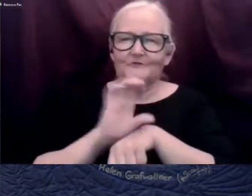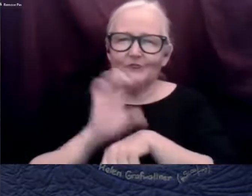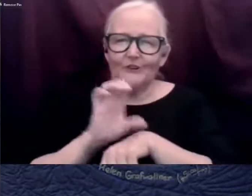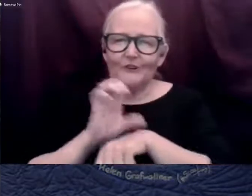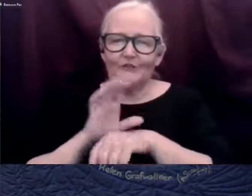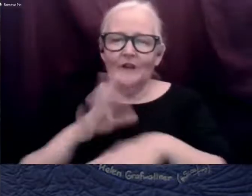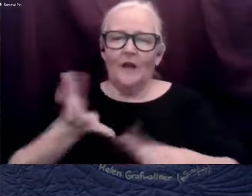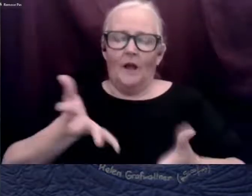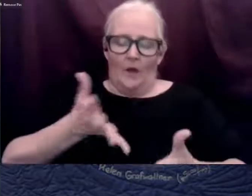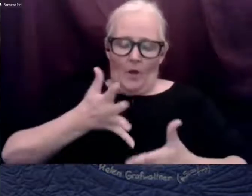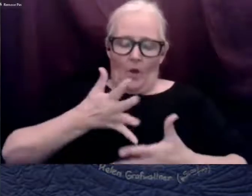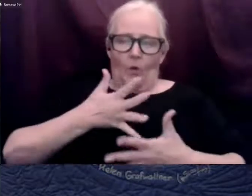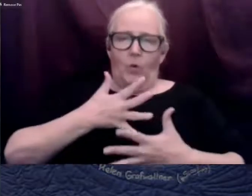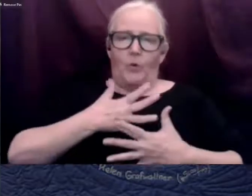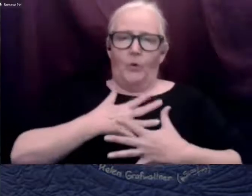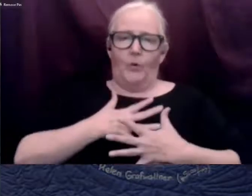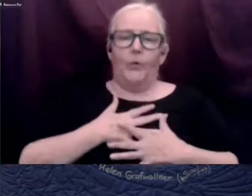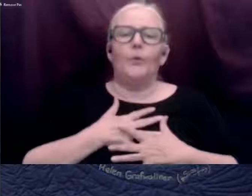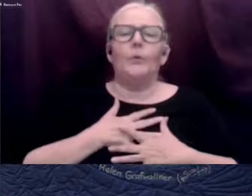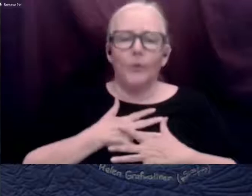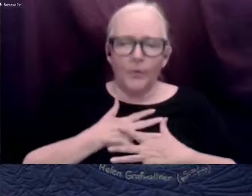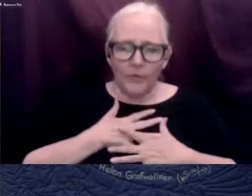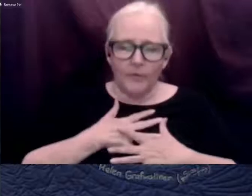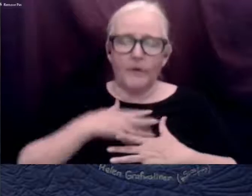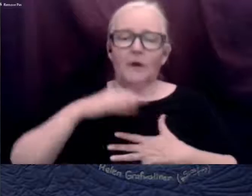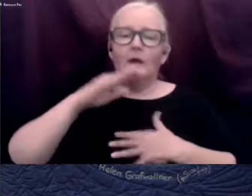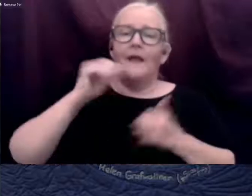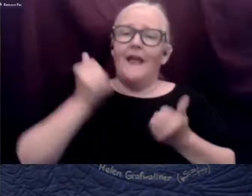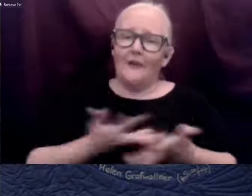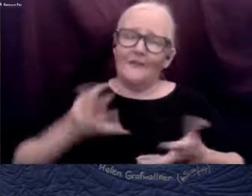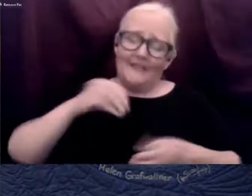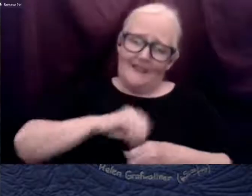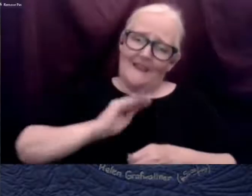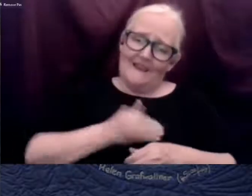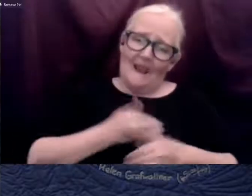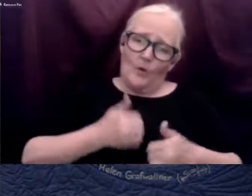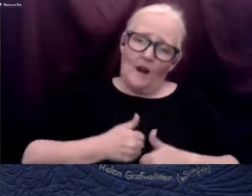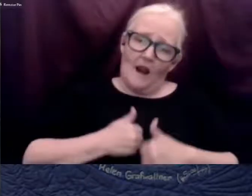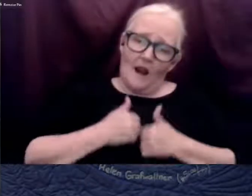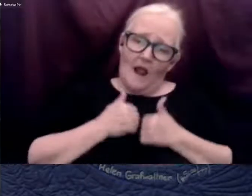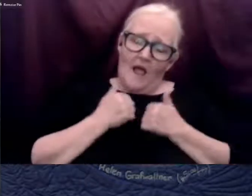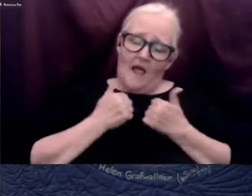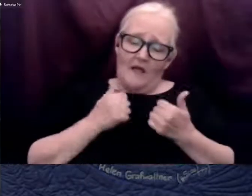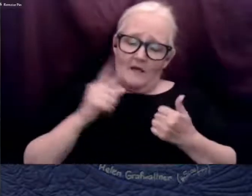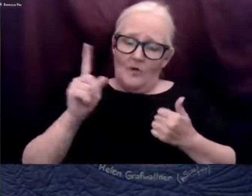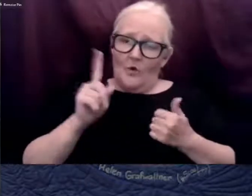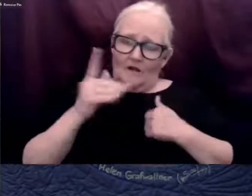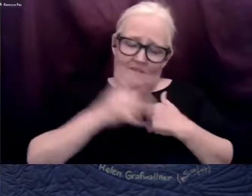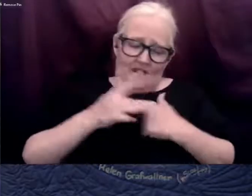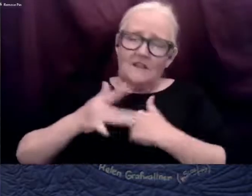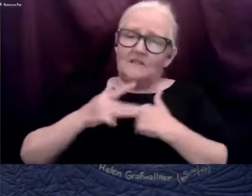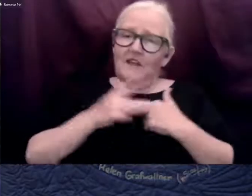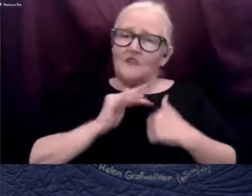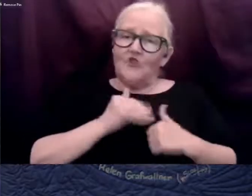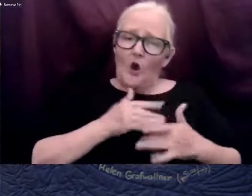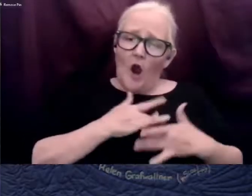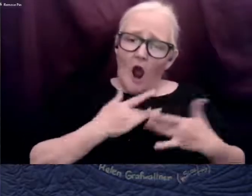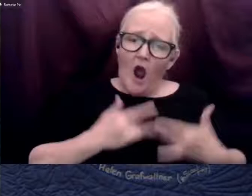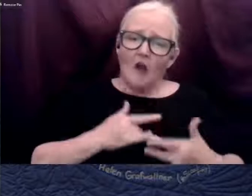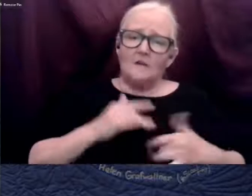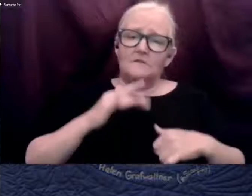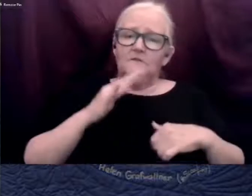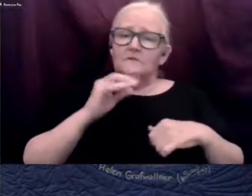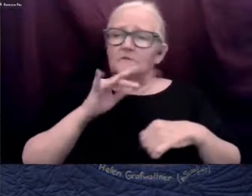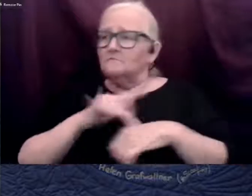lift up all in our lives who hold pieces of our hearts and our world who are suffering. May all